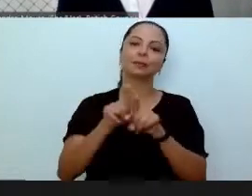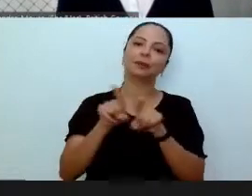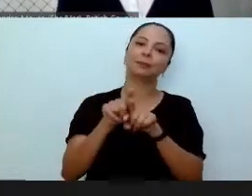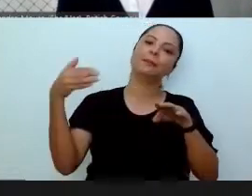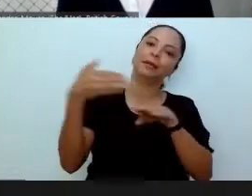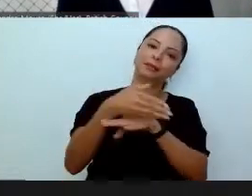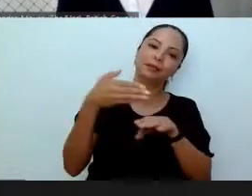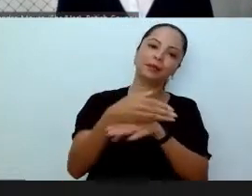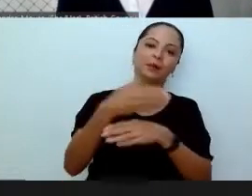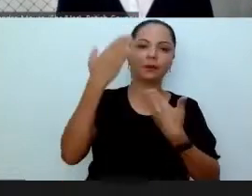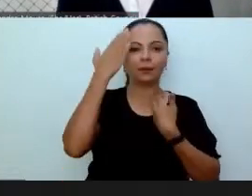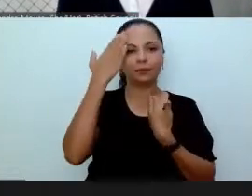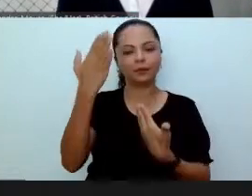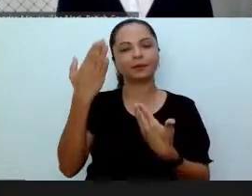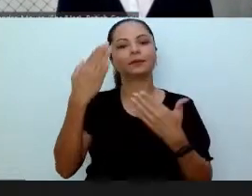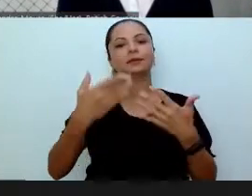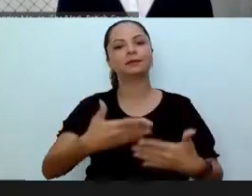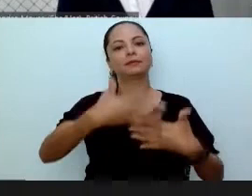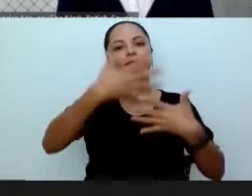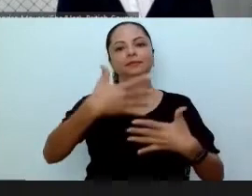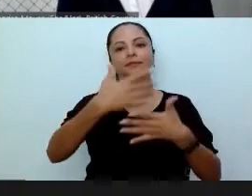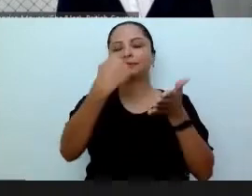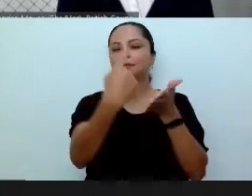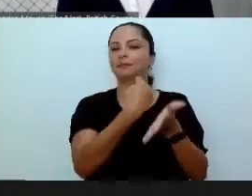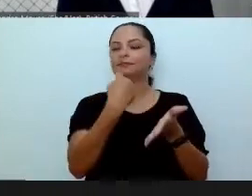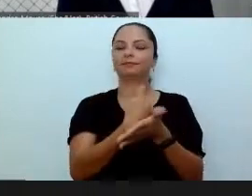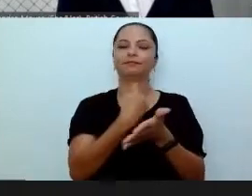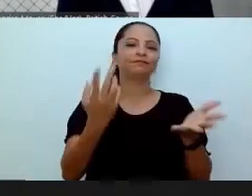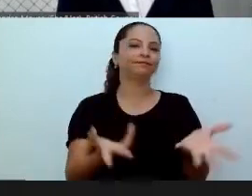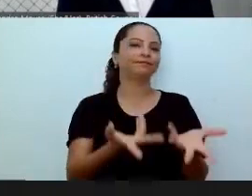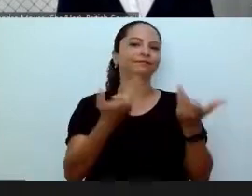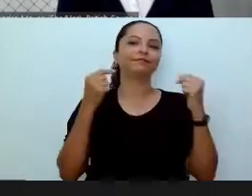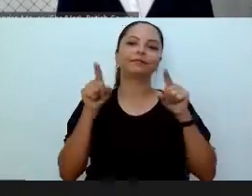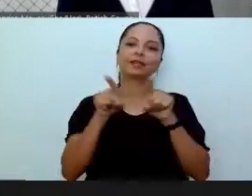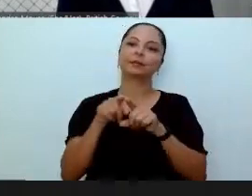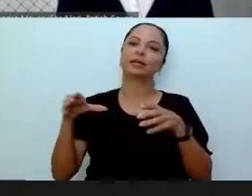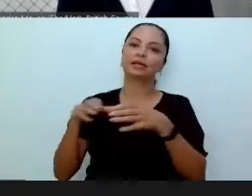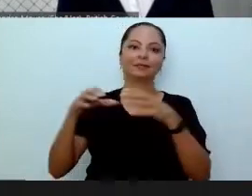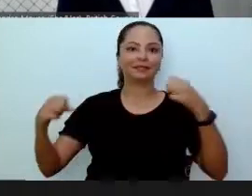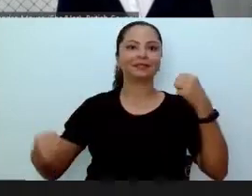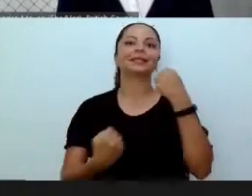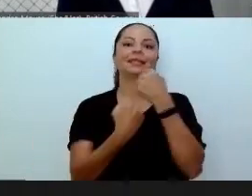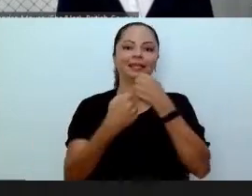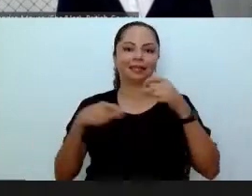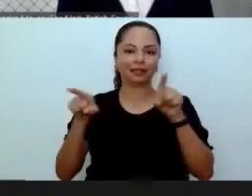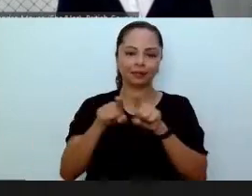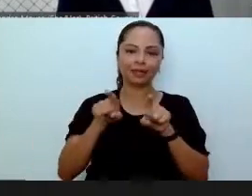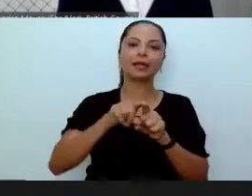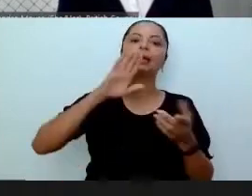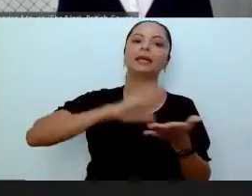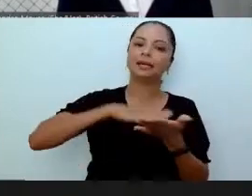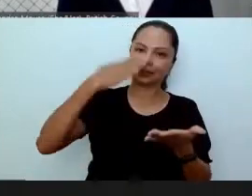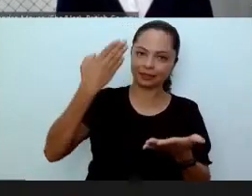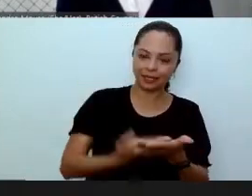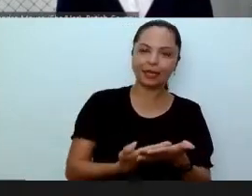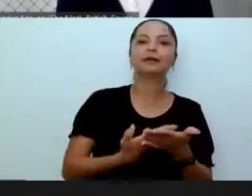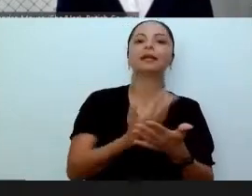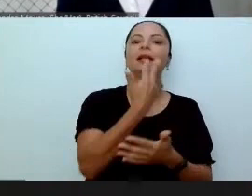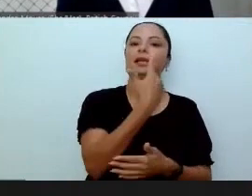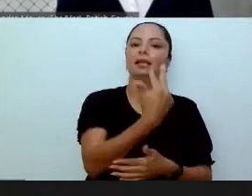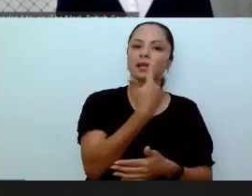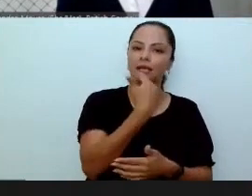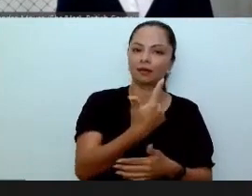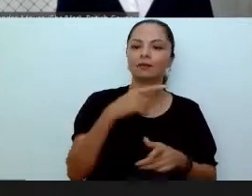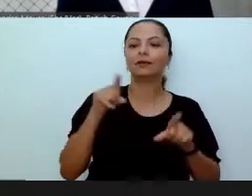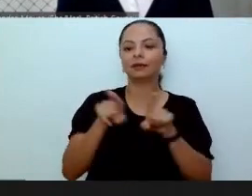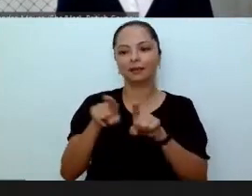And thank you to all of our support team, the interpreters, the production team, etc. Would